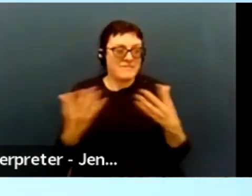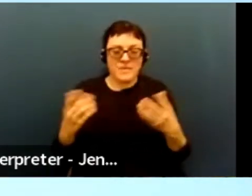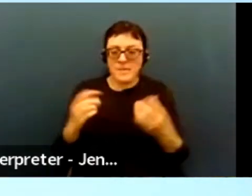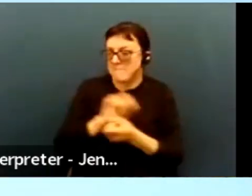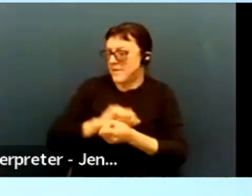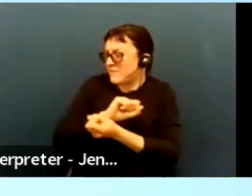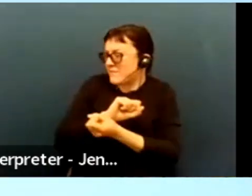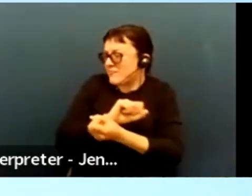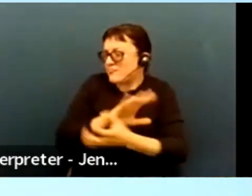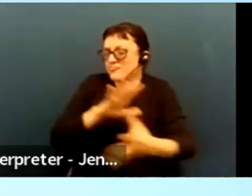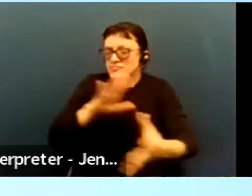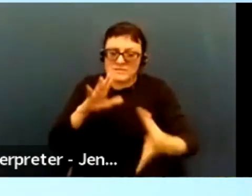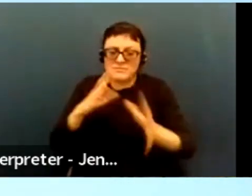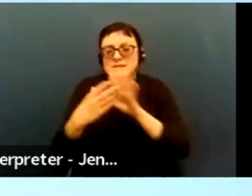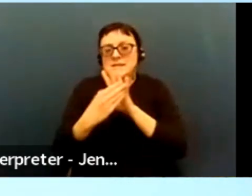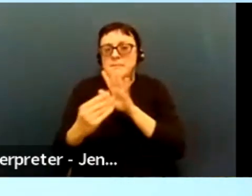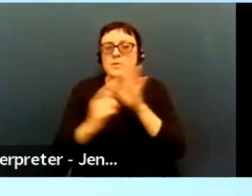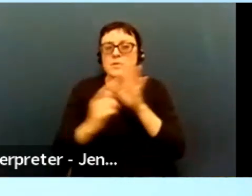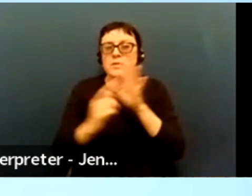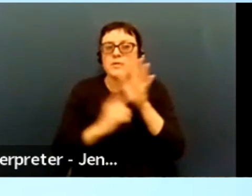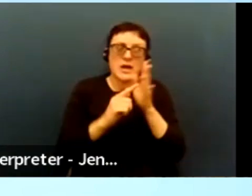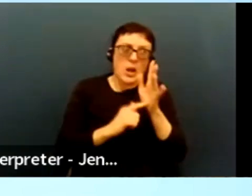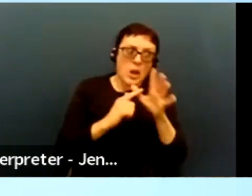into emotions instead of